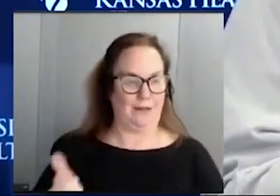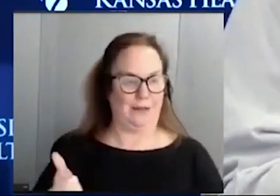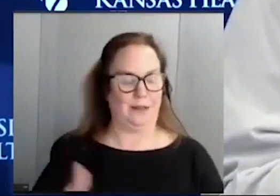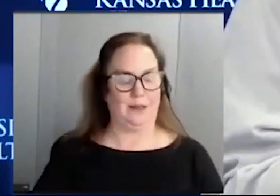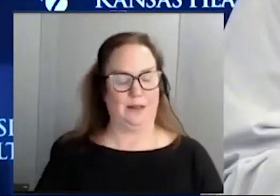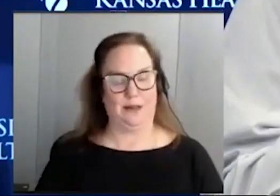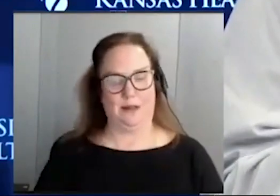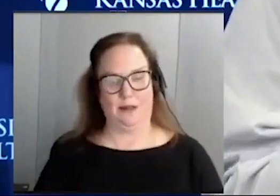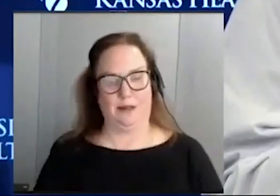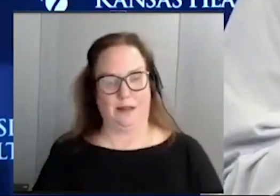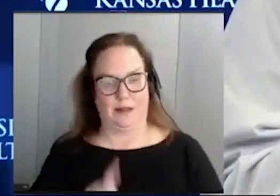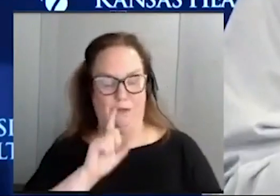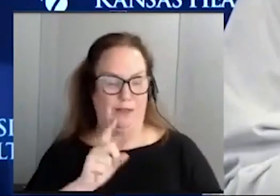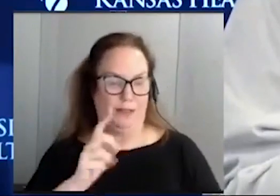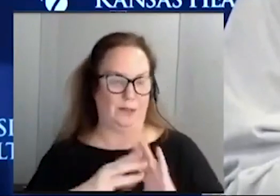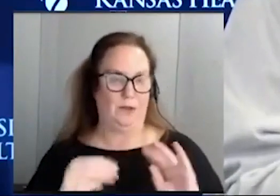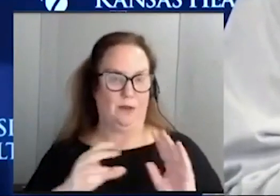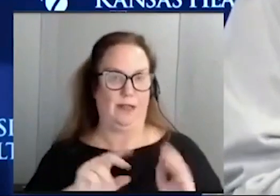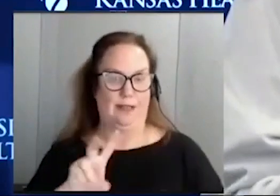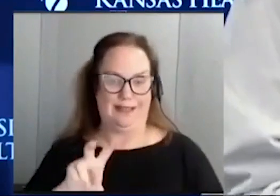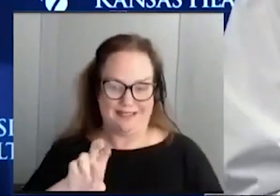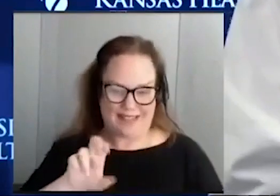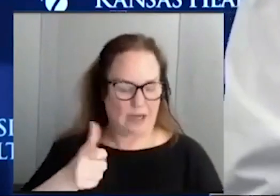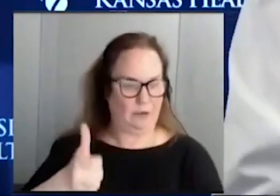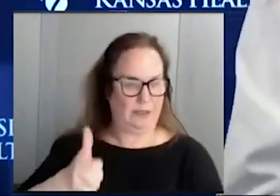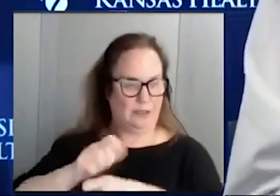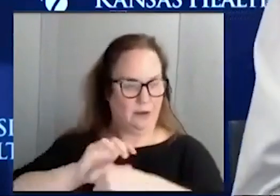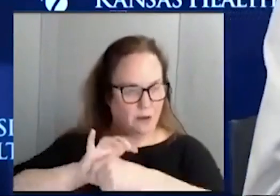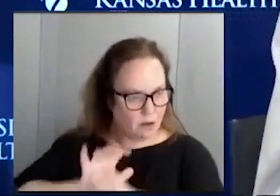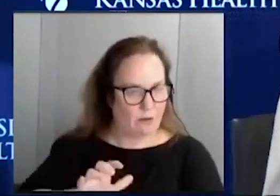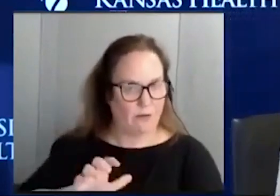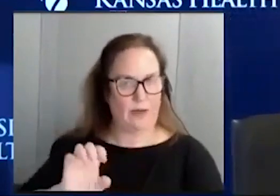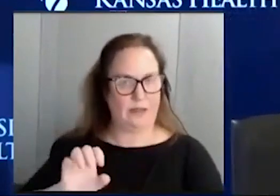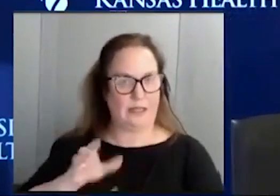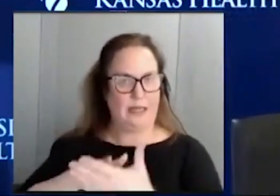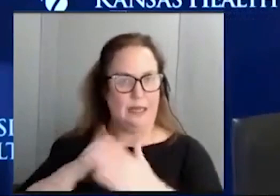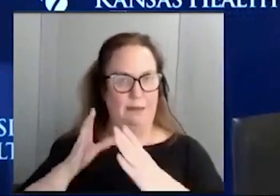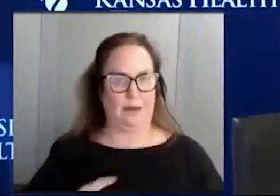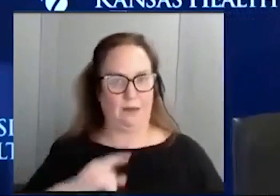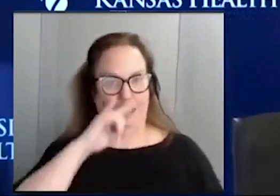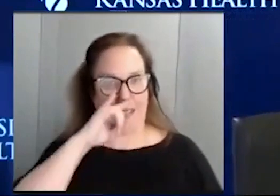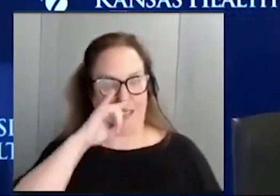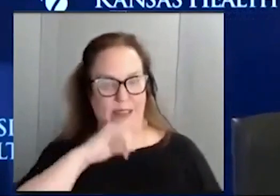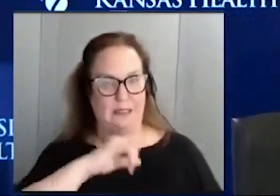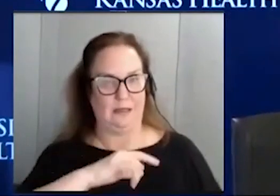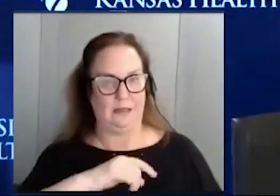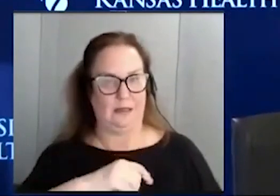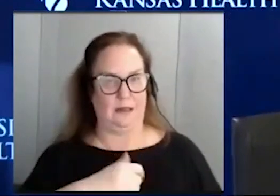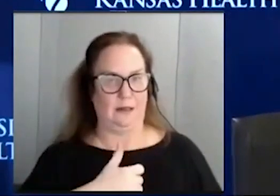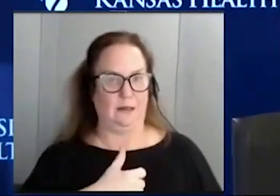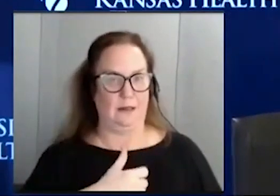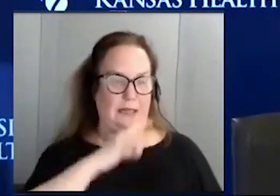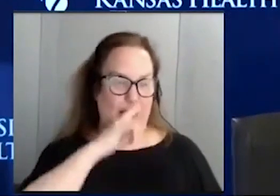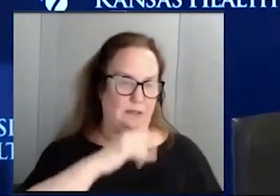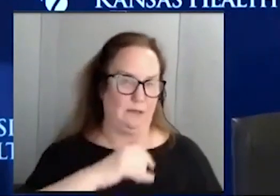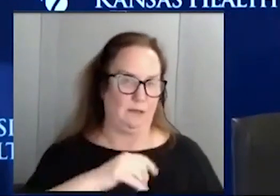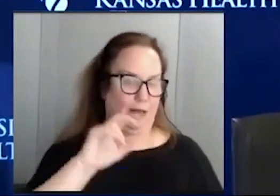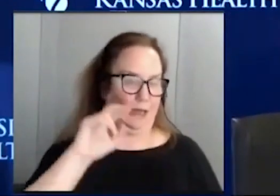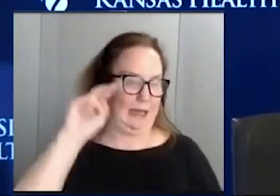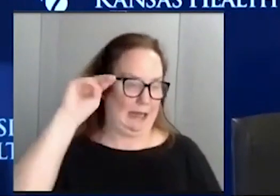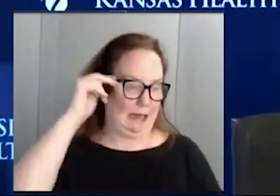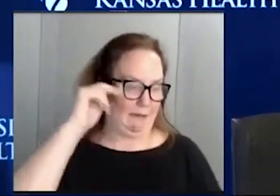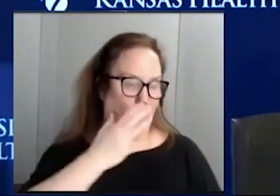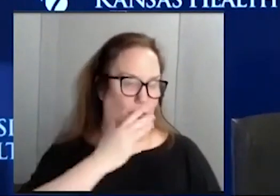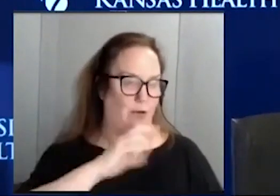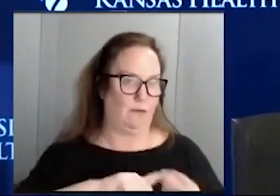the story here. The virus is the enemy. When my kids were young, actually, when I was younger, and my nephew and a good friend were down